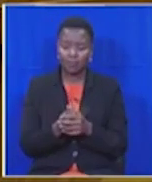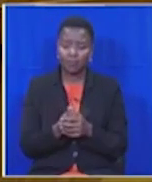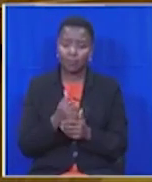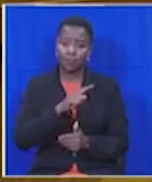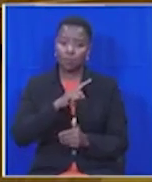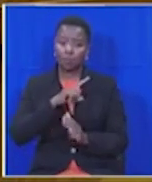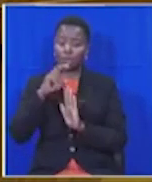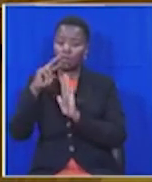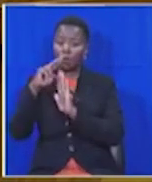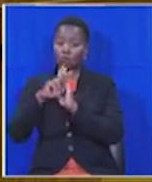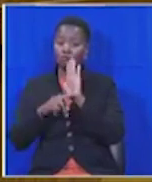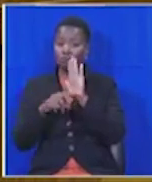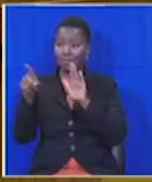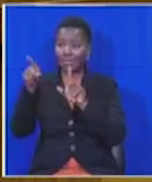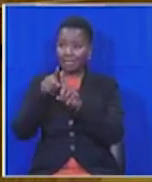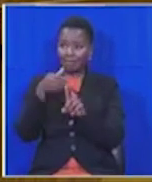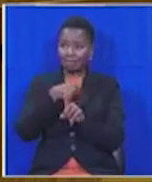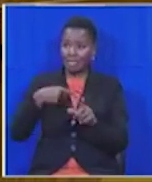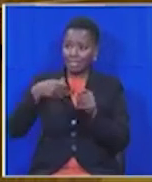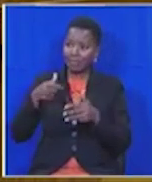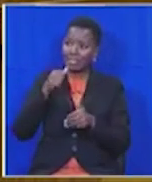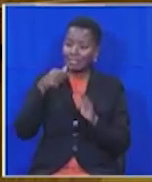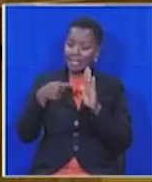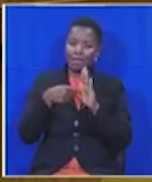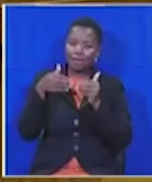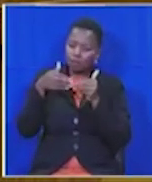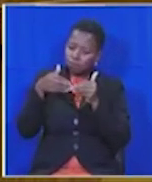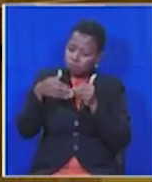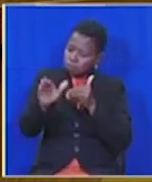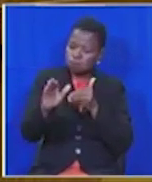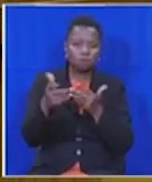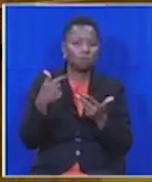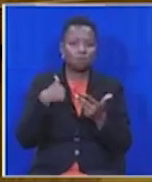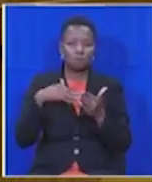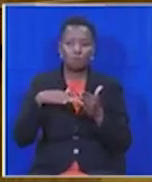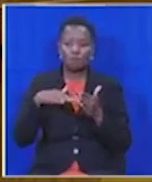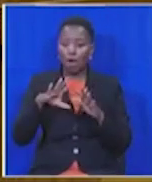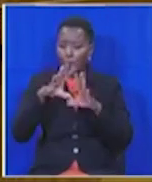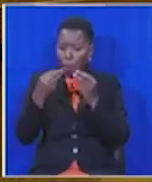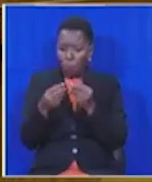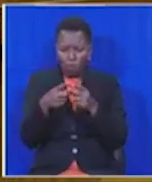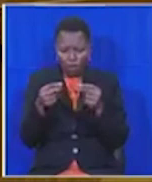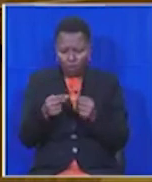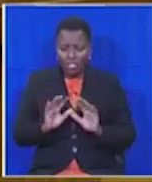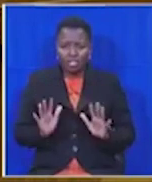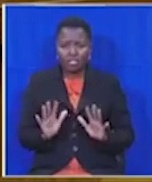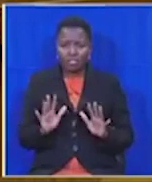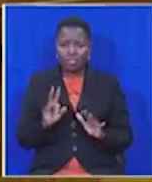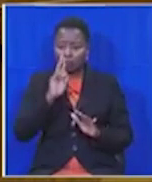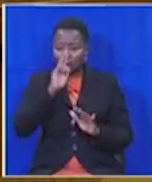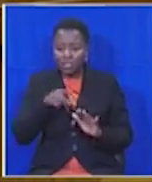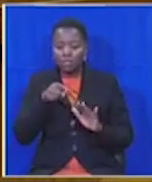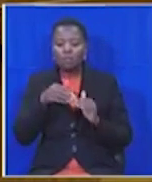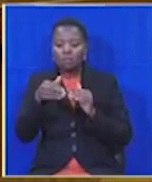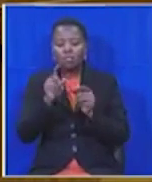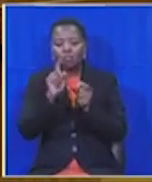as the Honorable Speaker was saying, are the living document. We can't conclude the engagement on developing